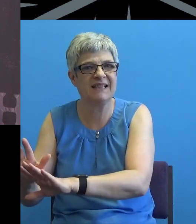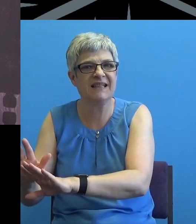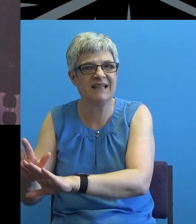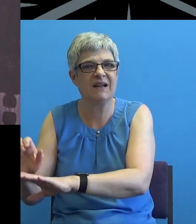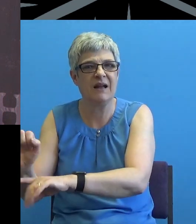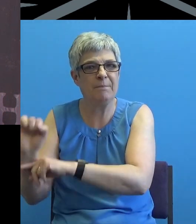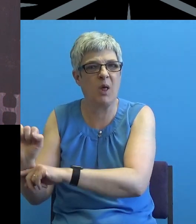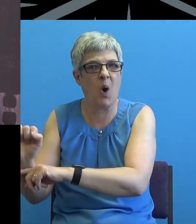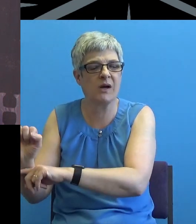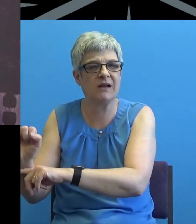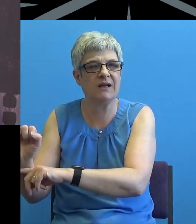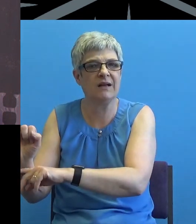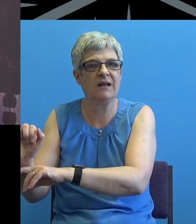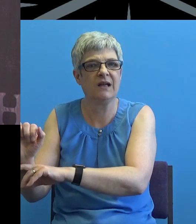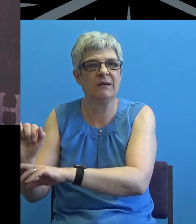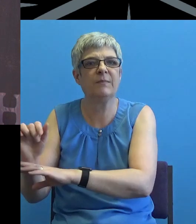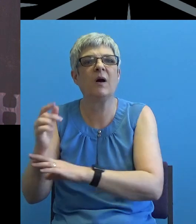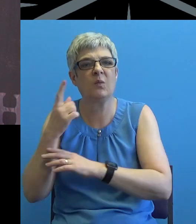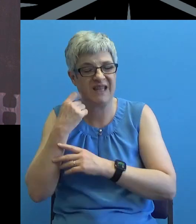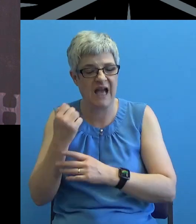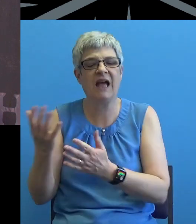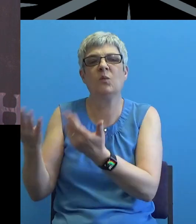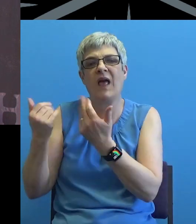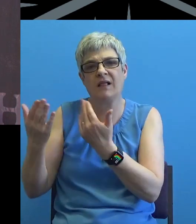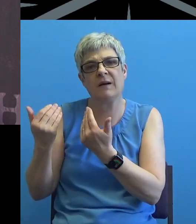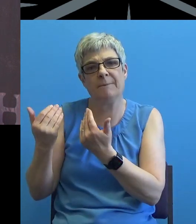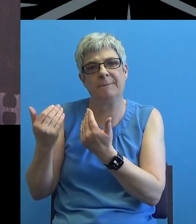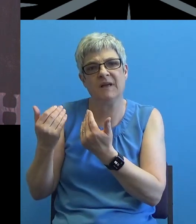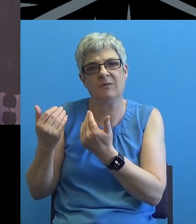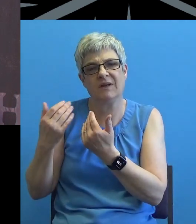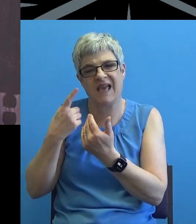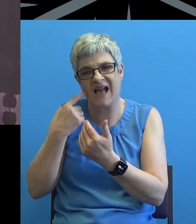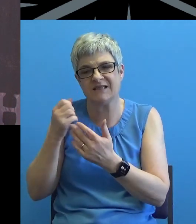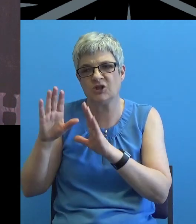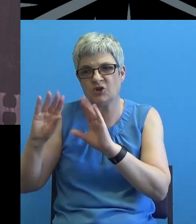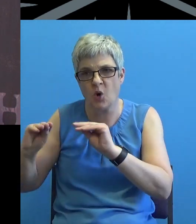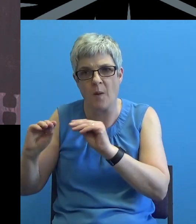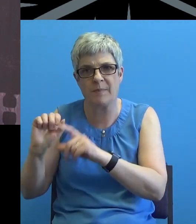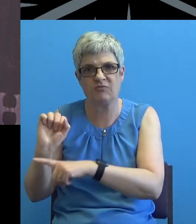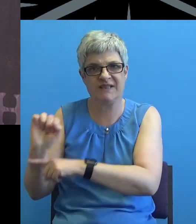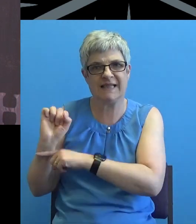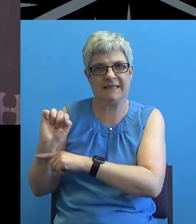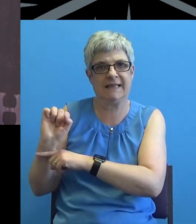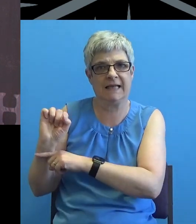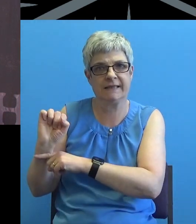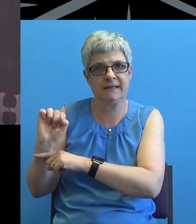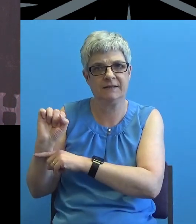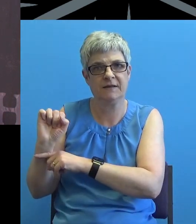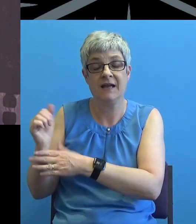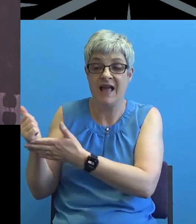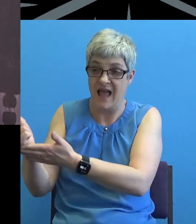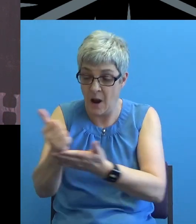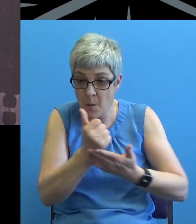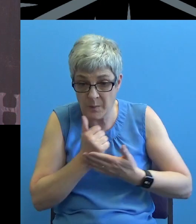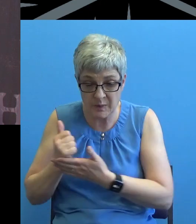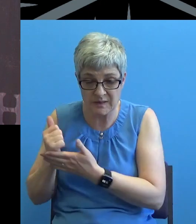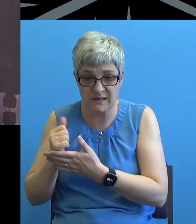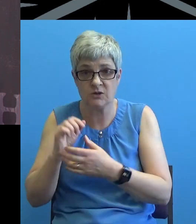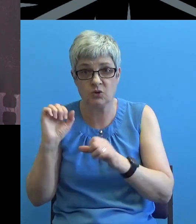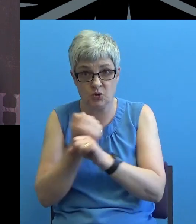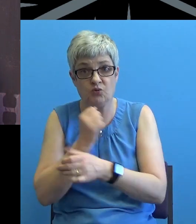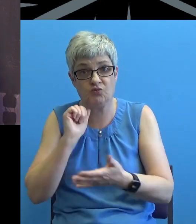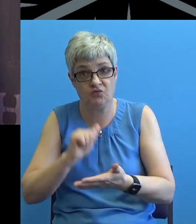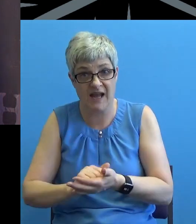but Lord, we can welcome or seek to resist. Help us do what's right, to do what